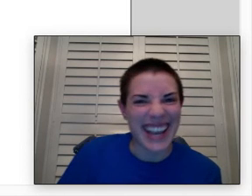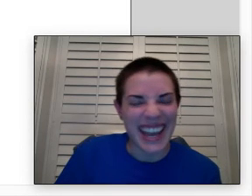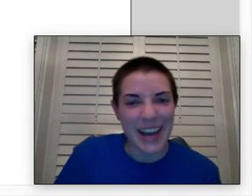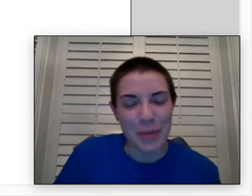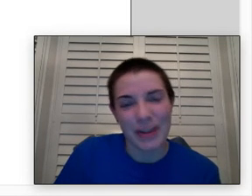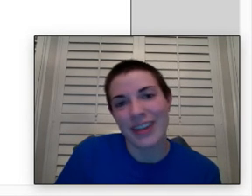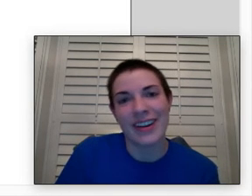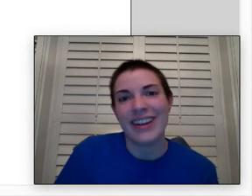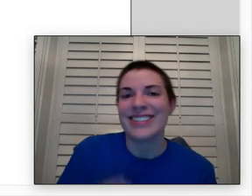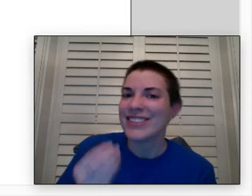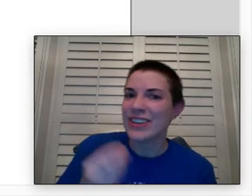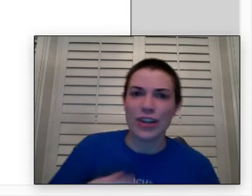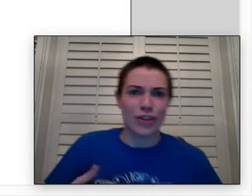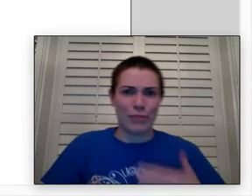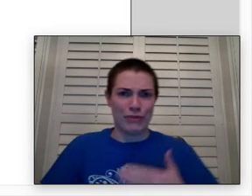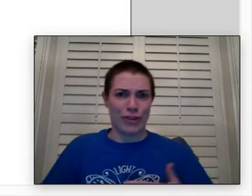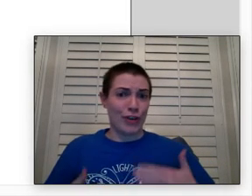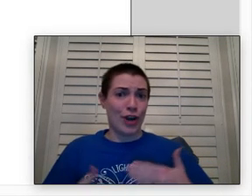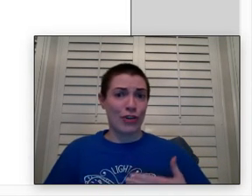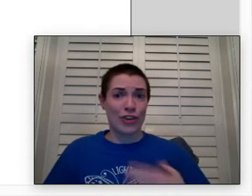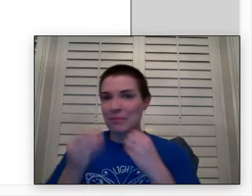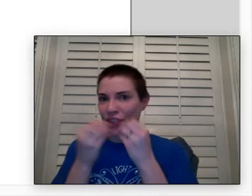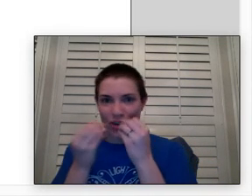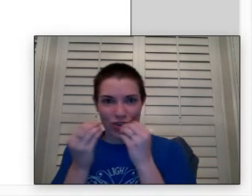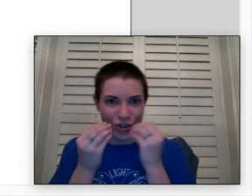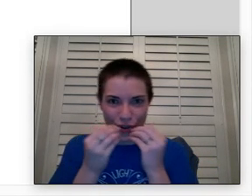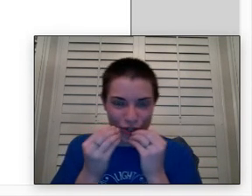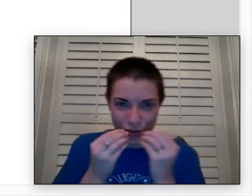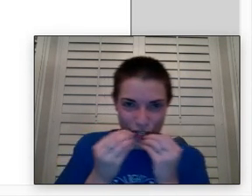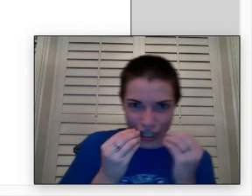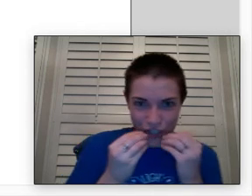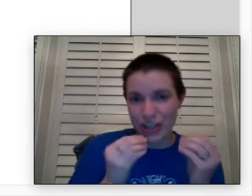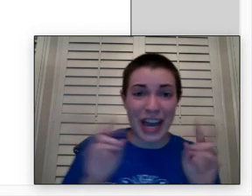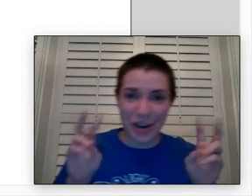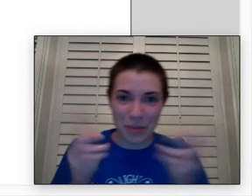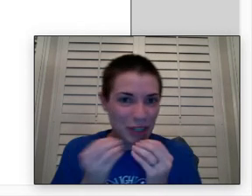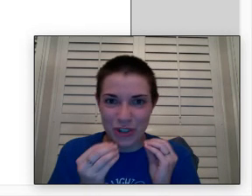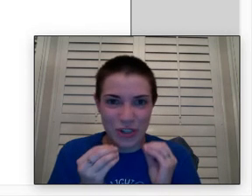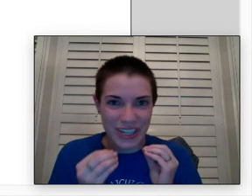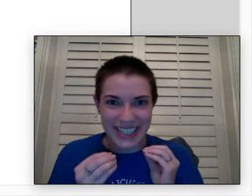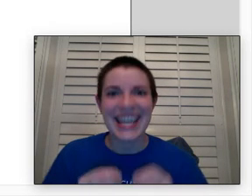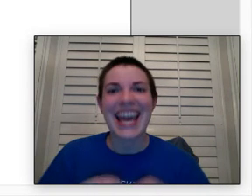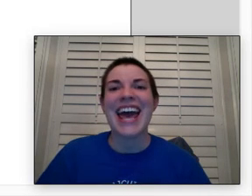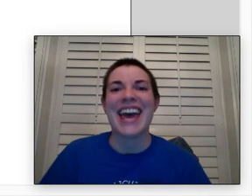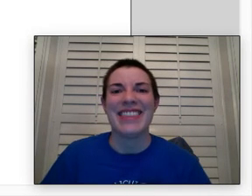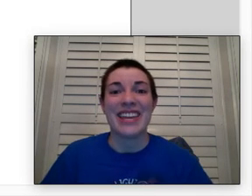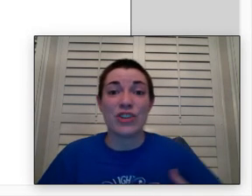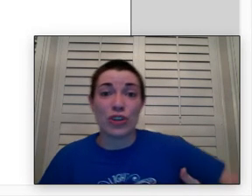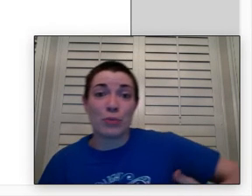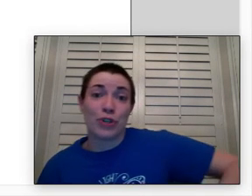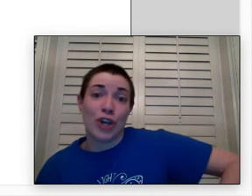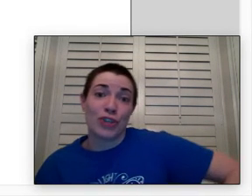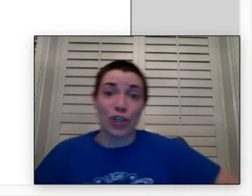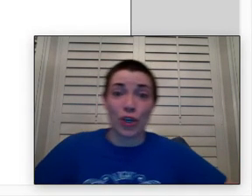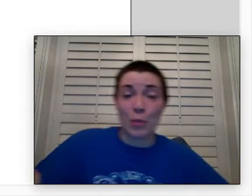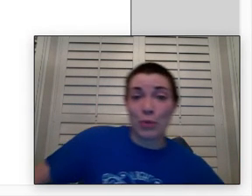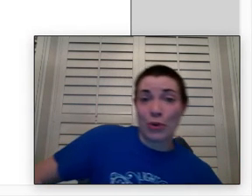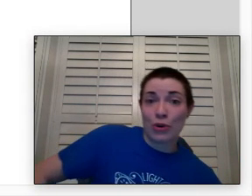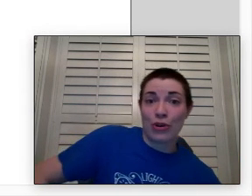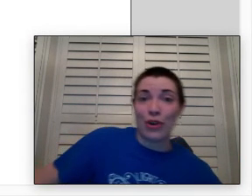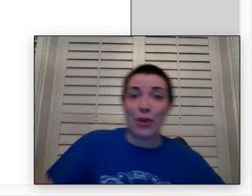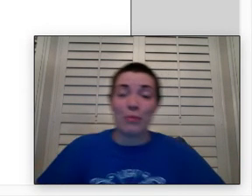like a caterpillar. So you're going to be very hungry and you're going to eat your caterpillar treats. And then you're going to pretend to